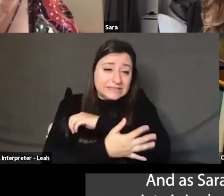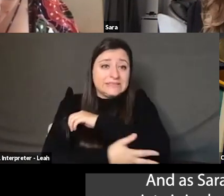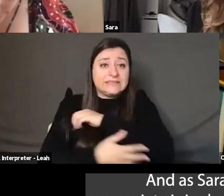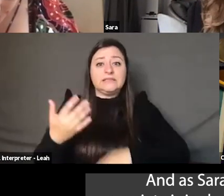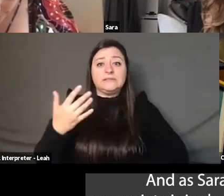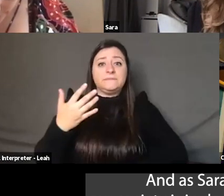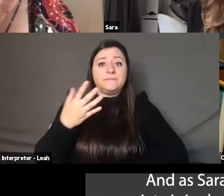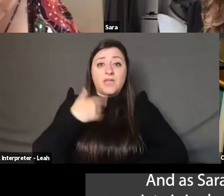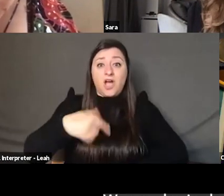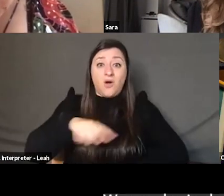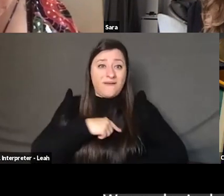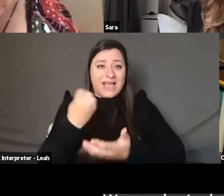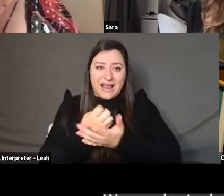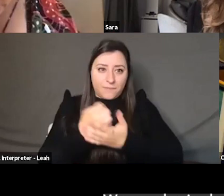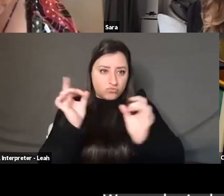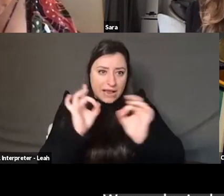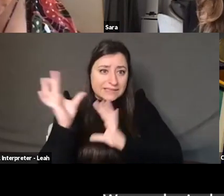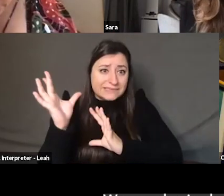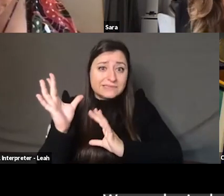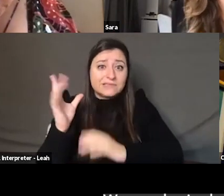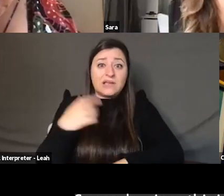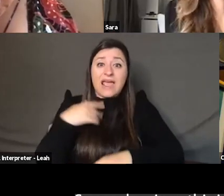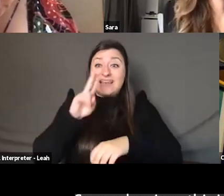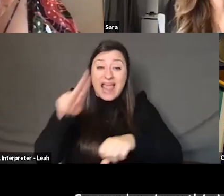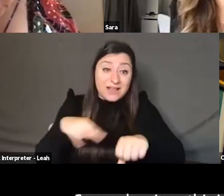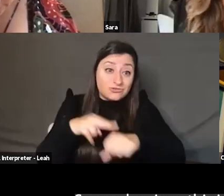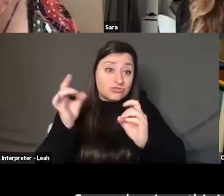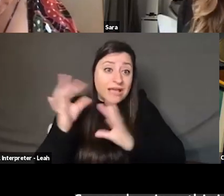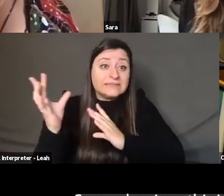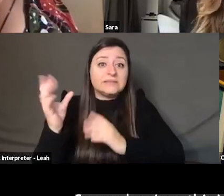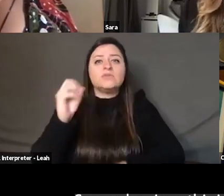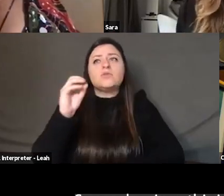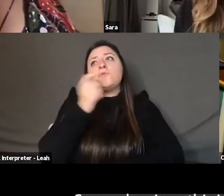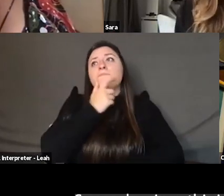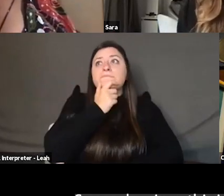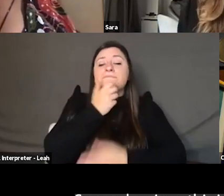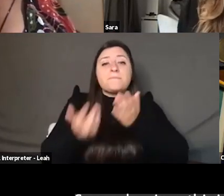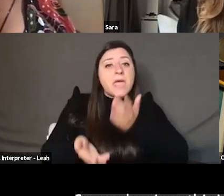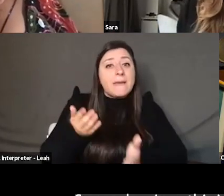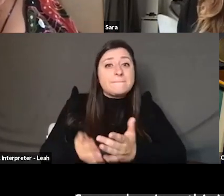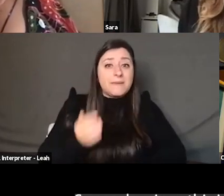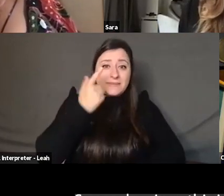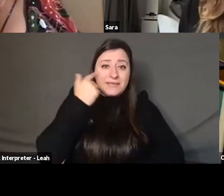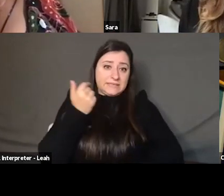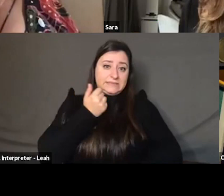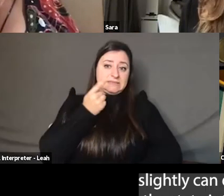in deep economic crisis. We are also in deep natural crisis. So maybe since this is something that